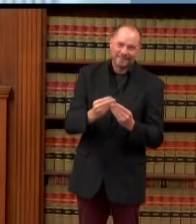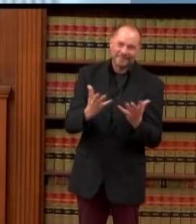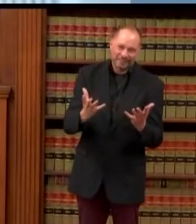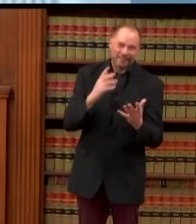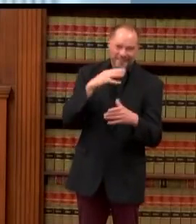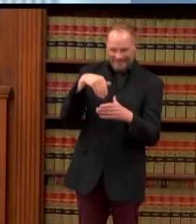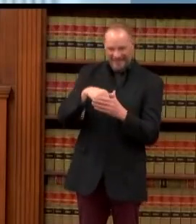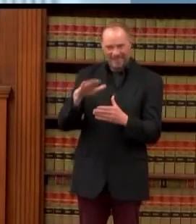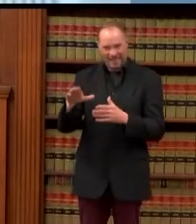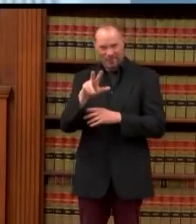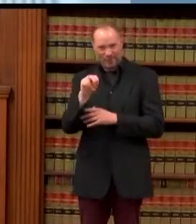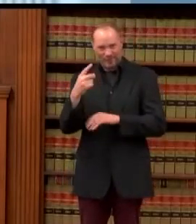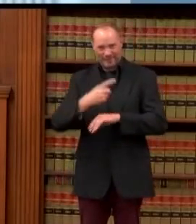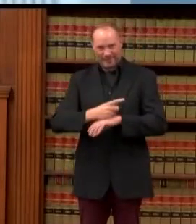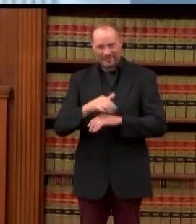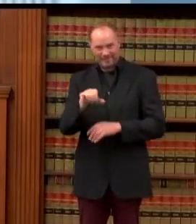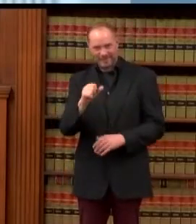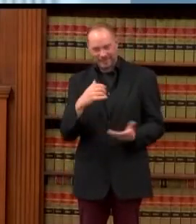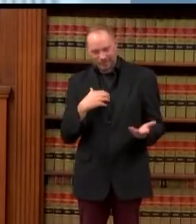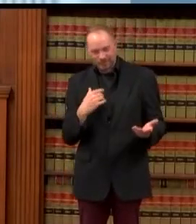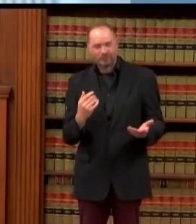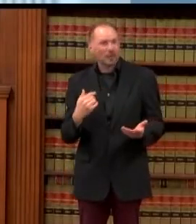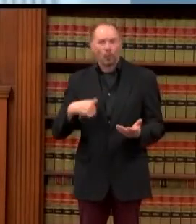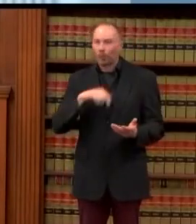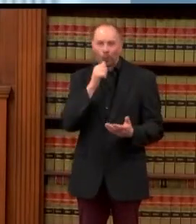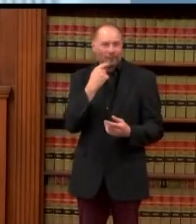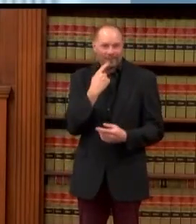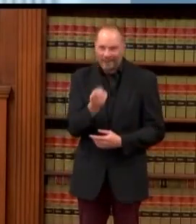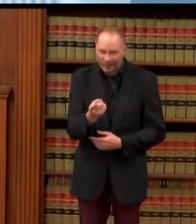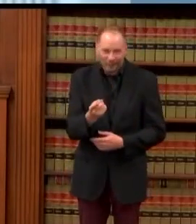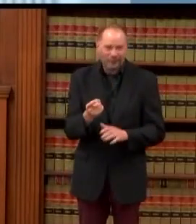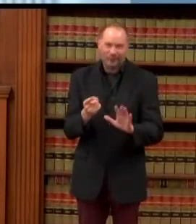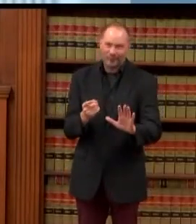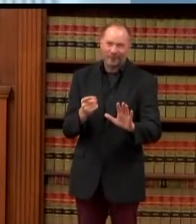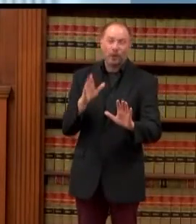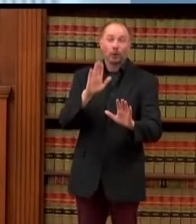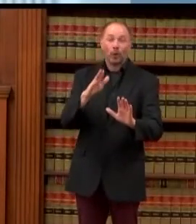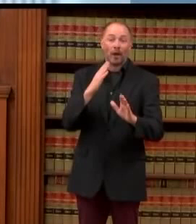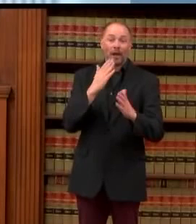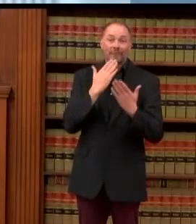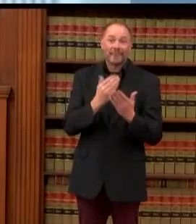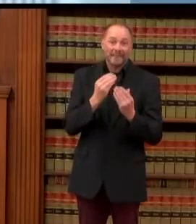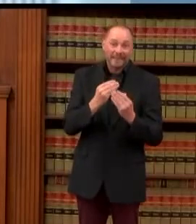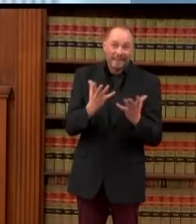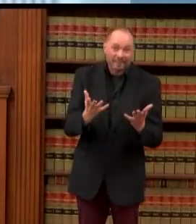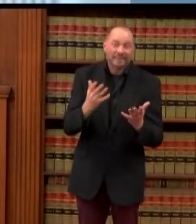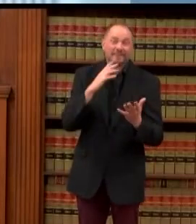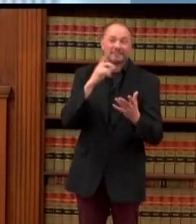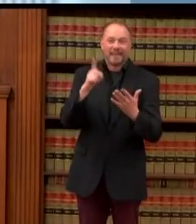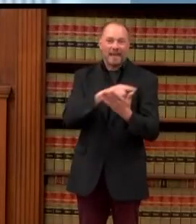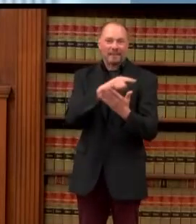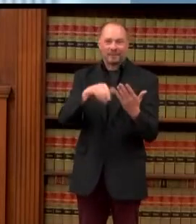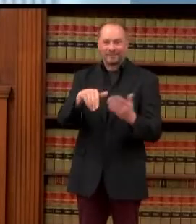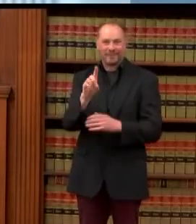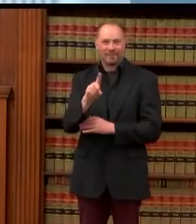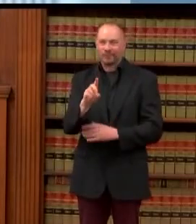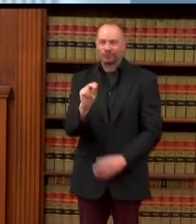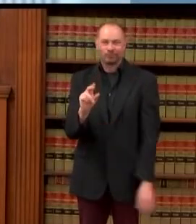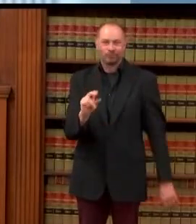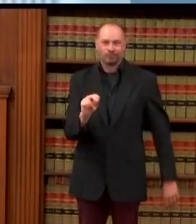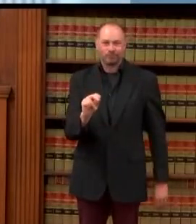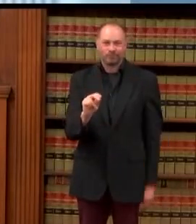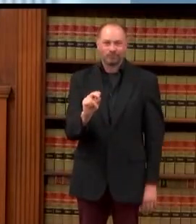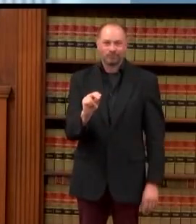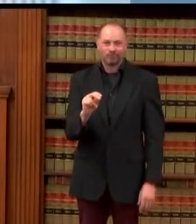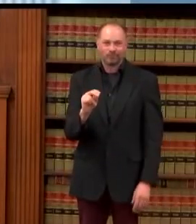time frame, and we're not going to sit here and tell you that Thanksgiving is canceled in Denver.